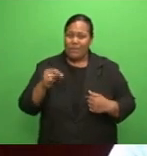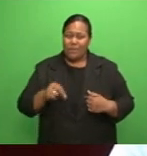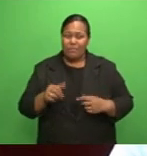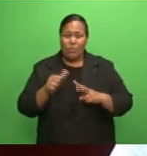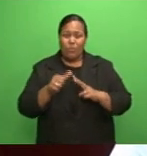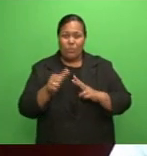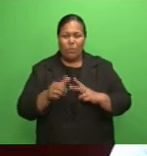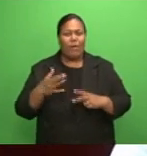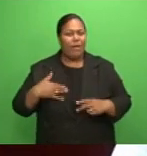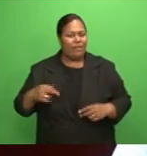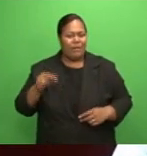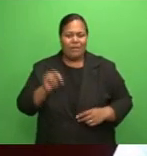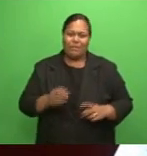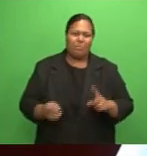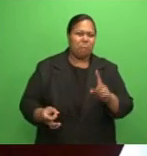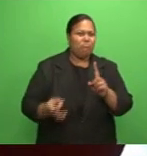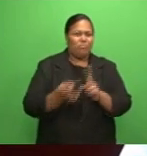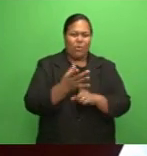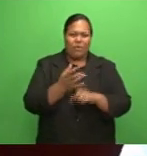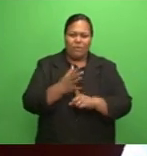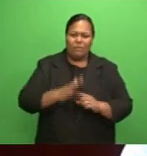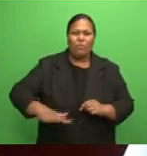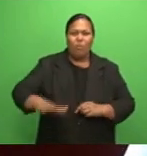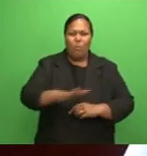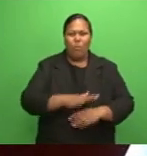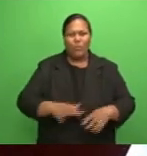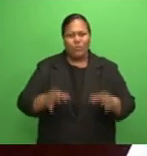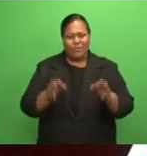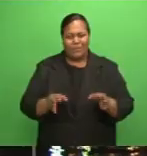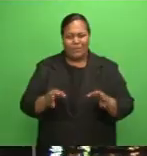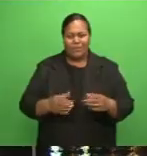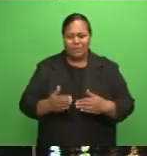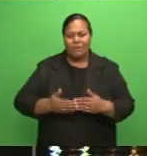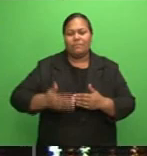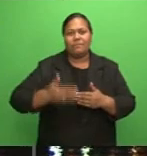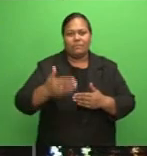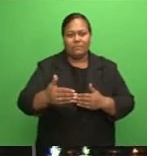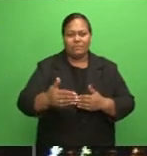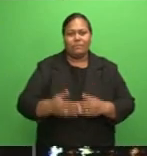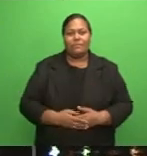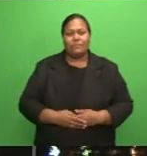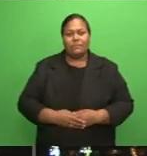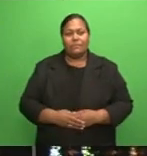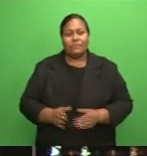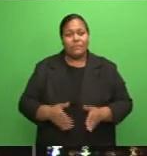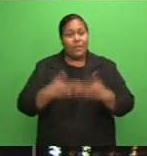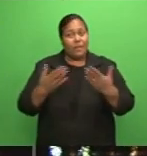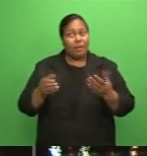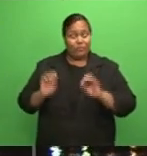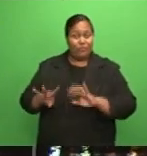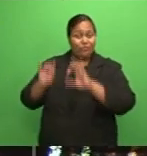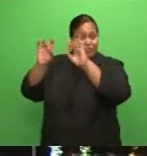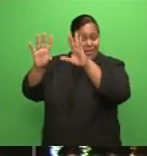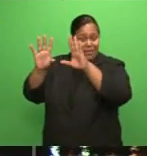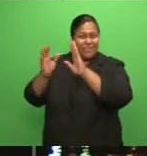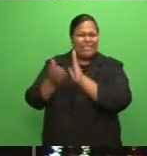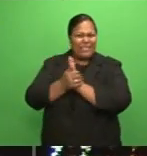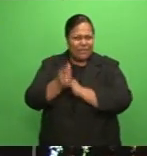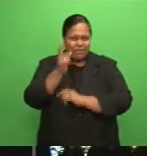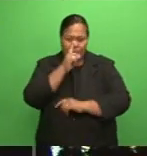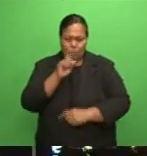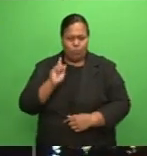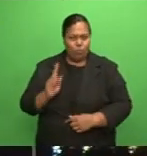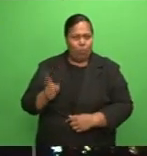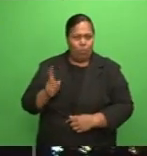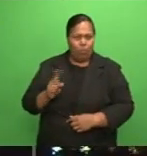the forefront of the discussions going forward. And now to Australia. Experts are warning the